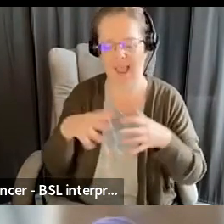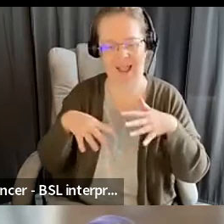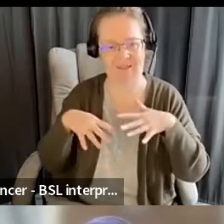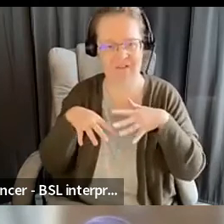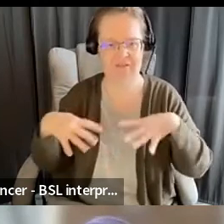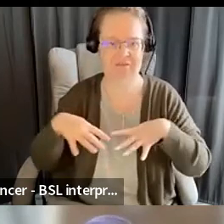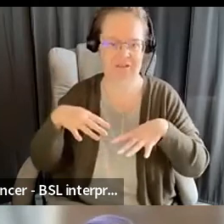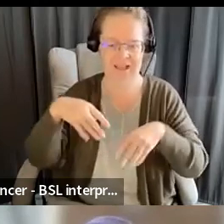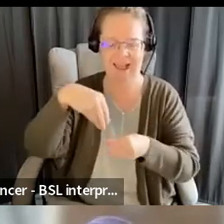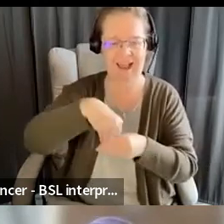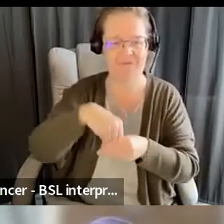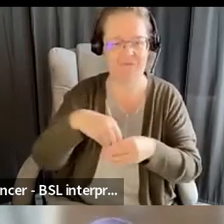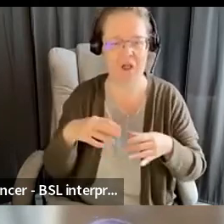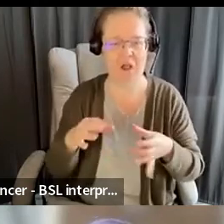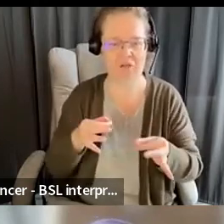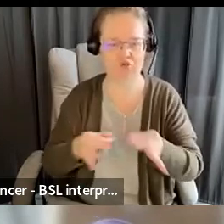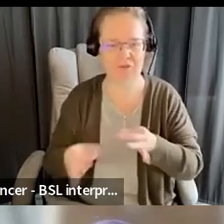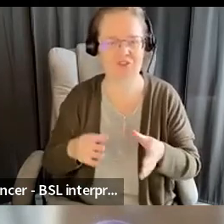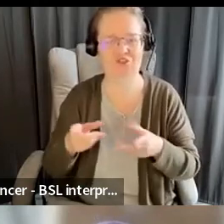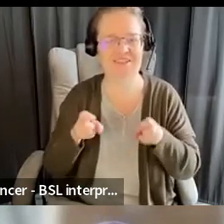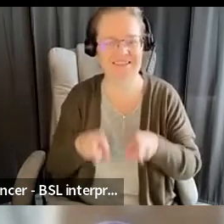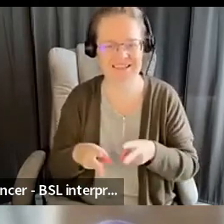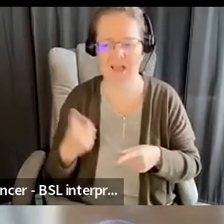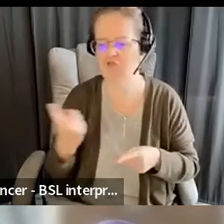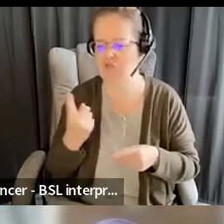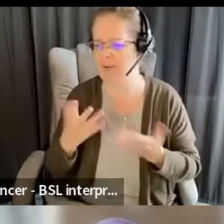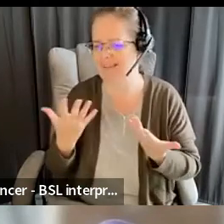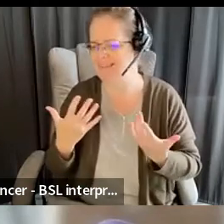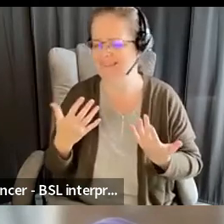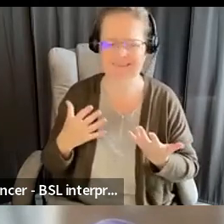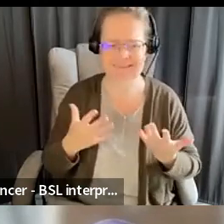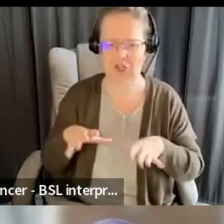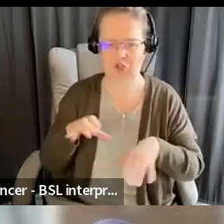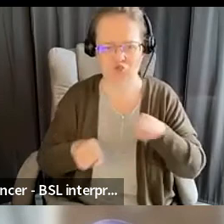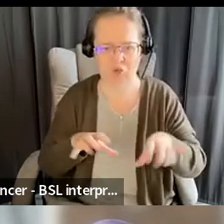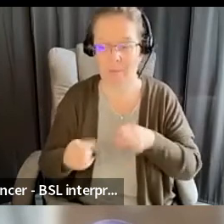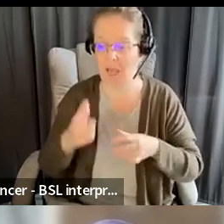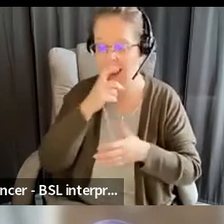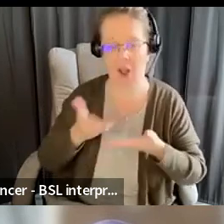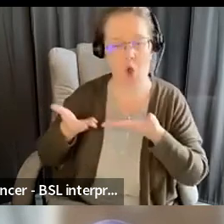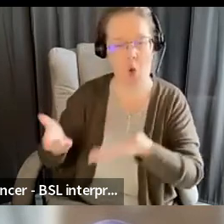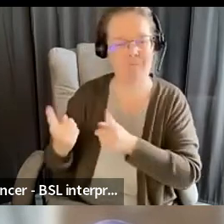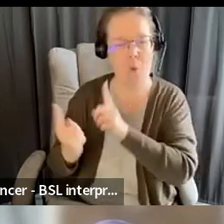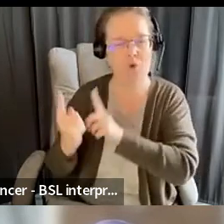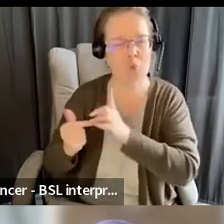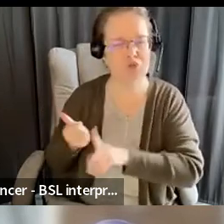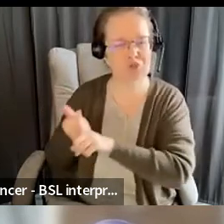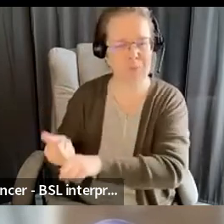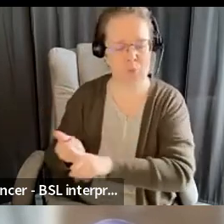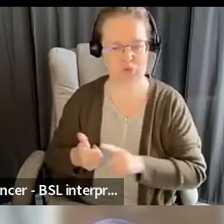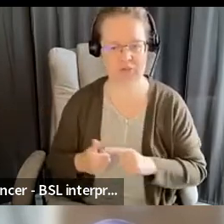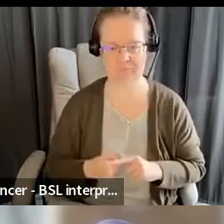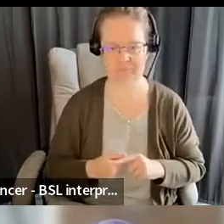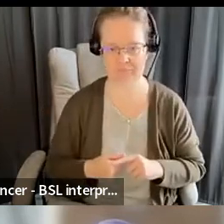well, and that's a one-to-one support there if somebody's struggling, that's offered to them as well. So